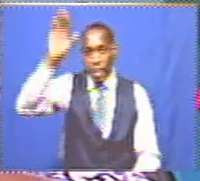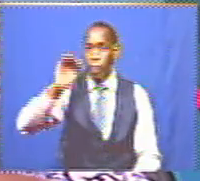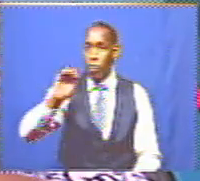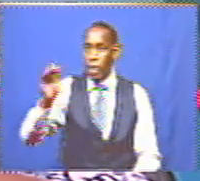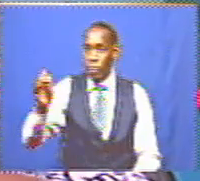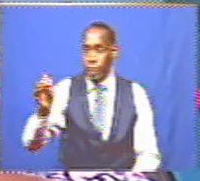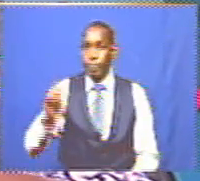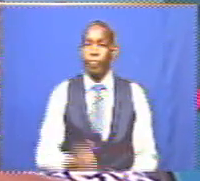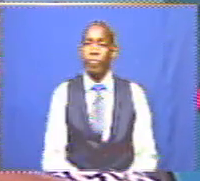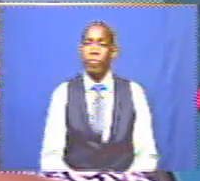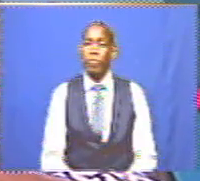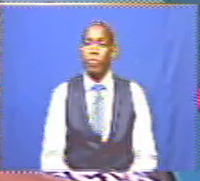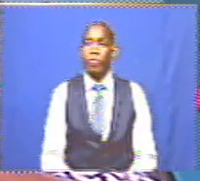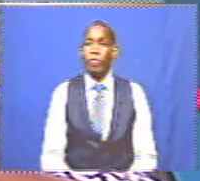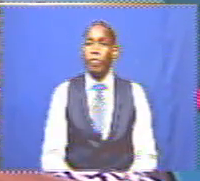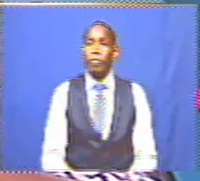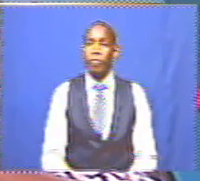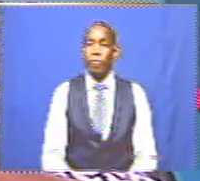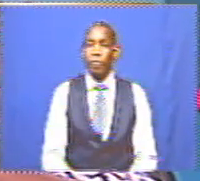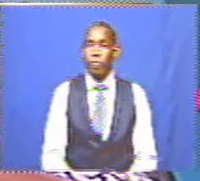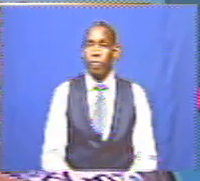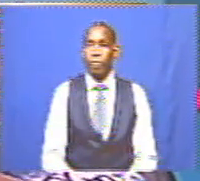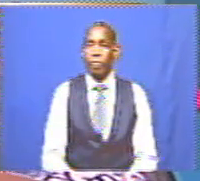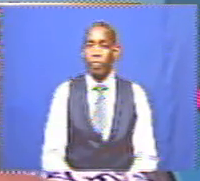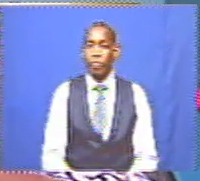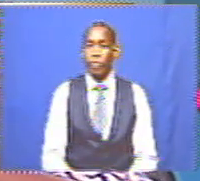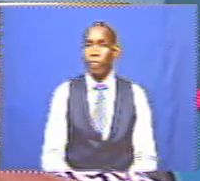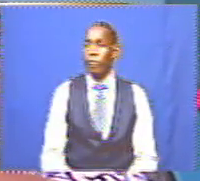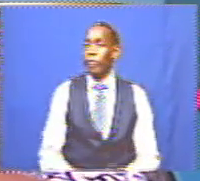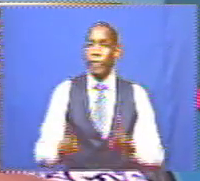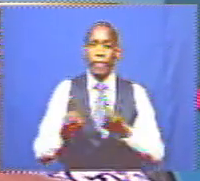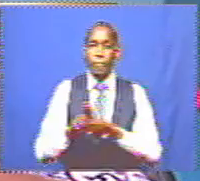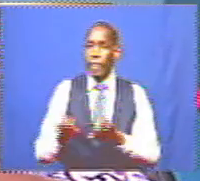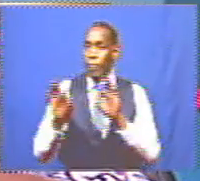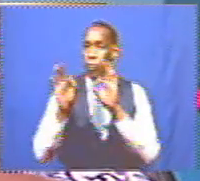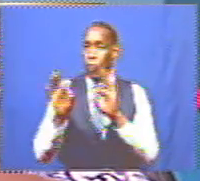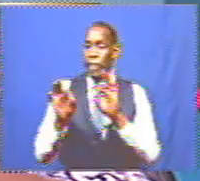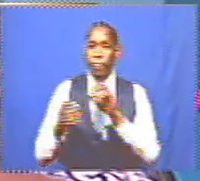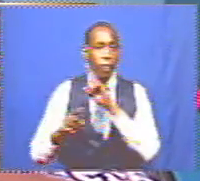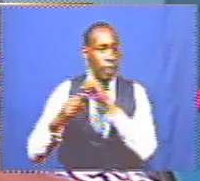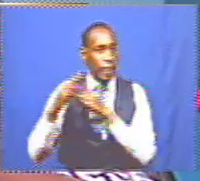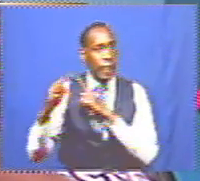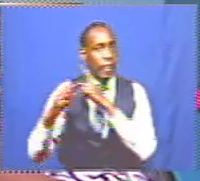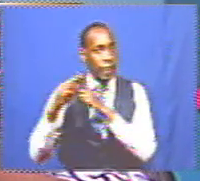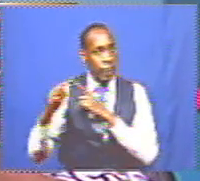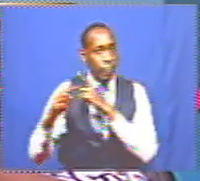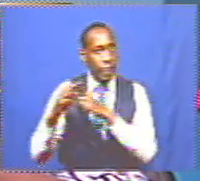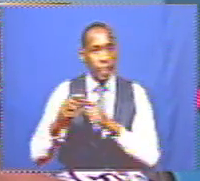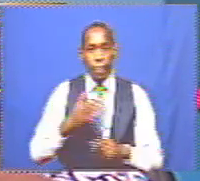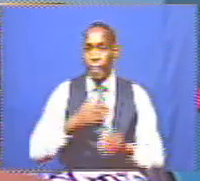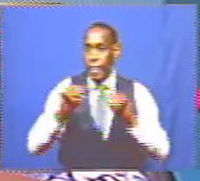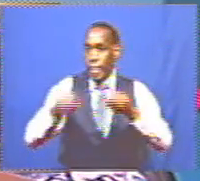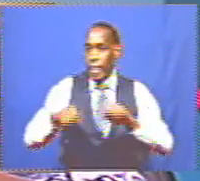Mm-hmm. And it has been a wonderful and exhilarating experience. I was able to